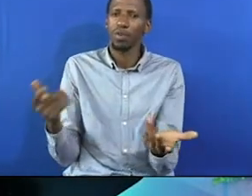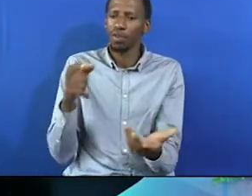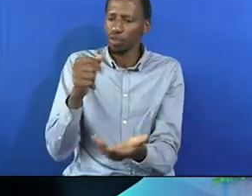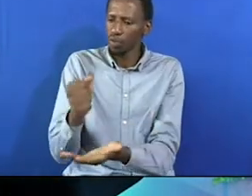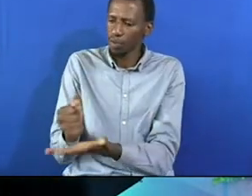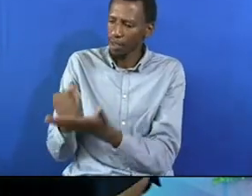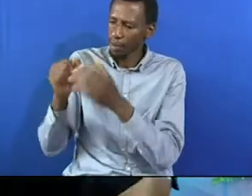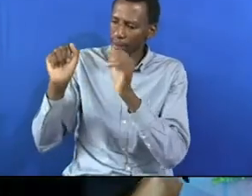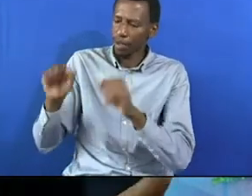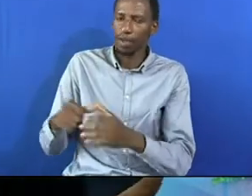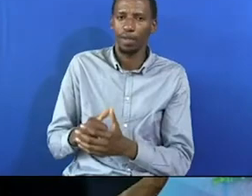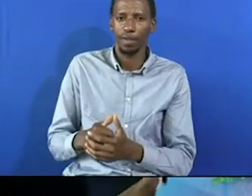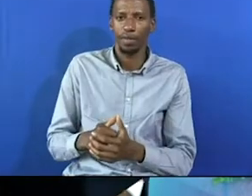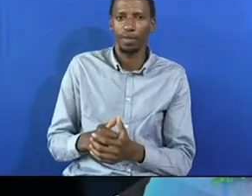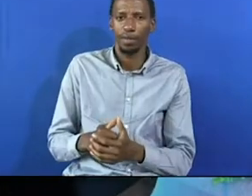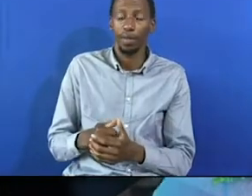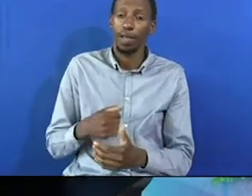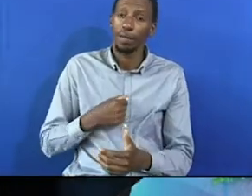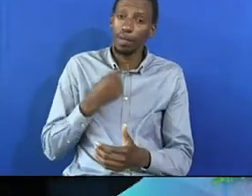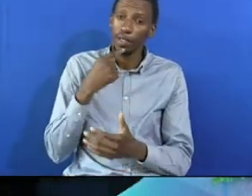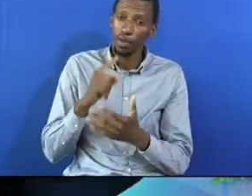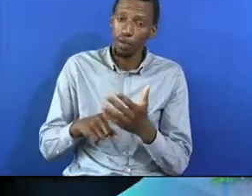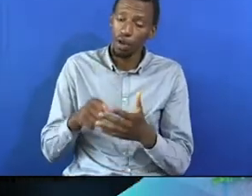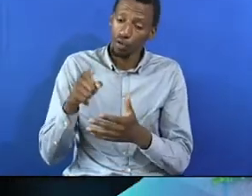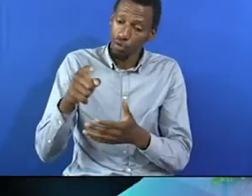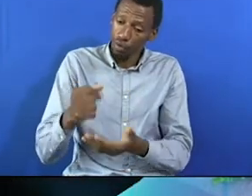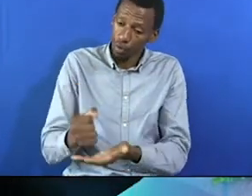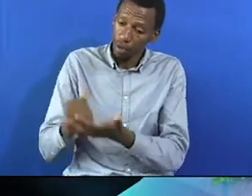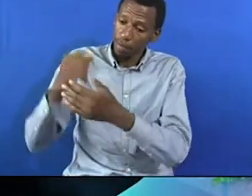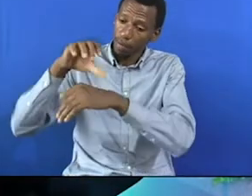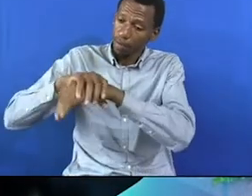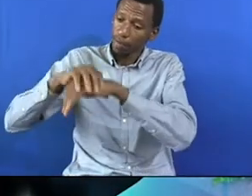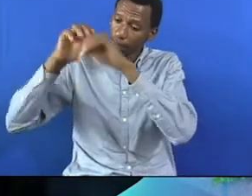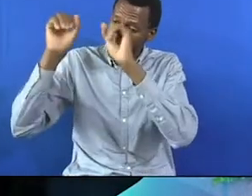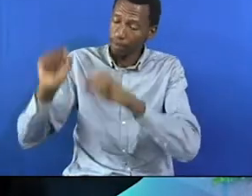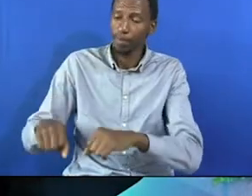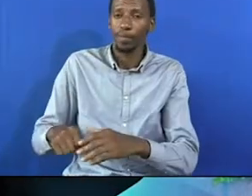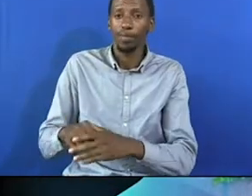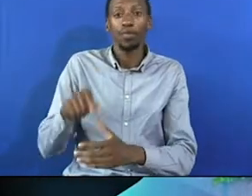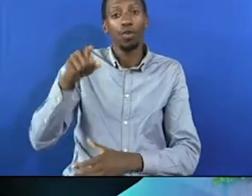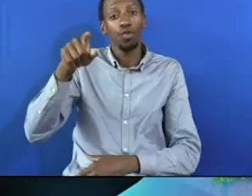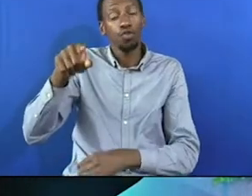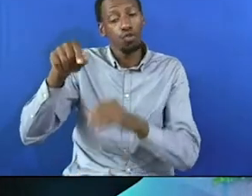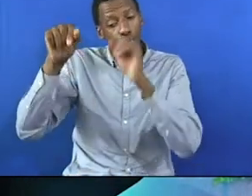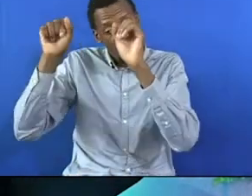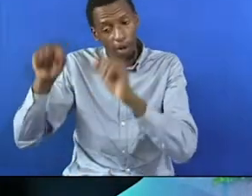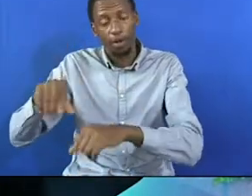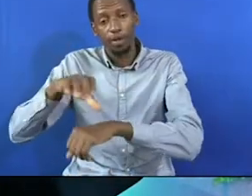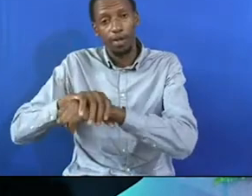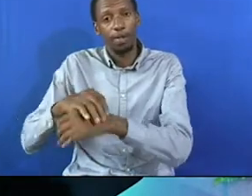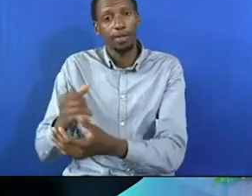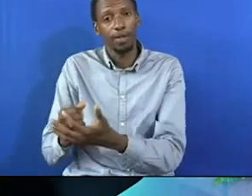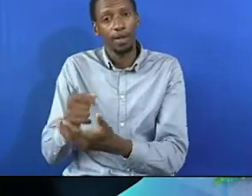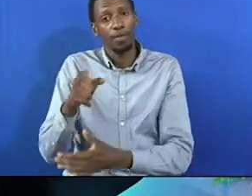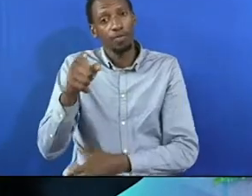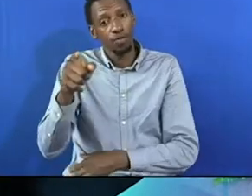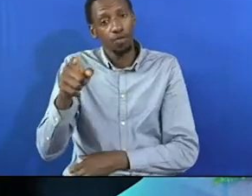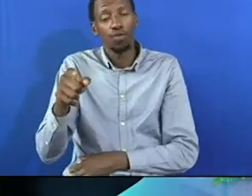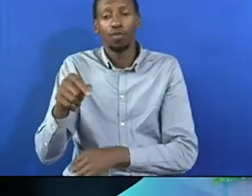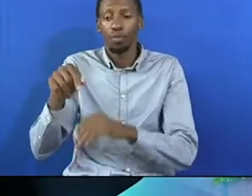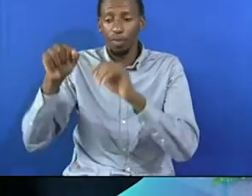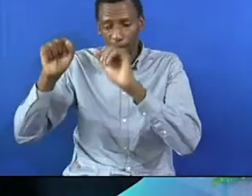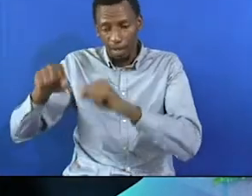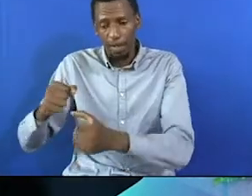have not said anything, but I'm saying you can be helped. I'm repeating the third time, you can be helped. I'm telling you, you are helpable.